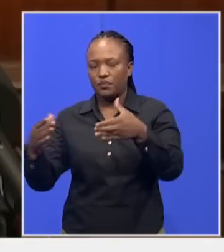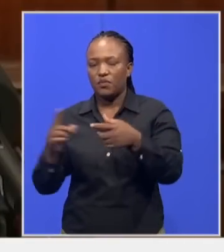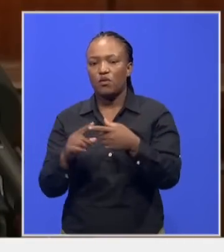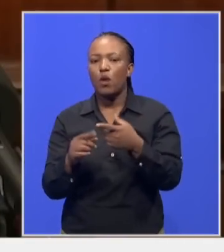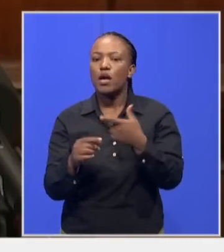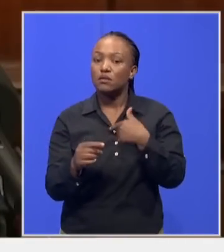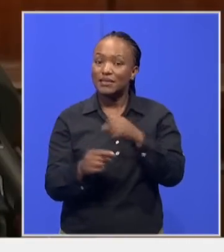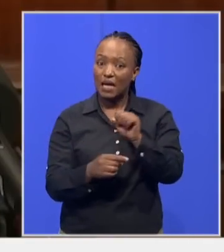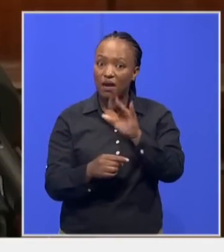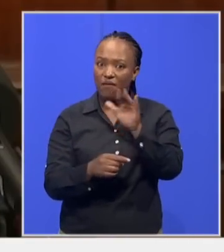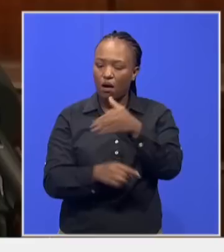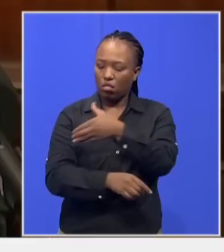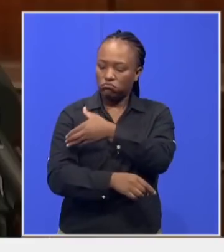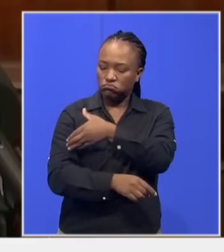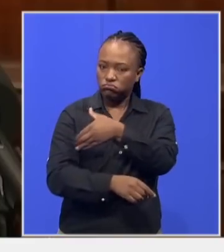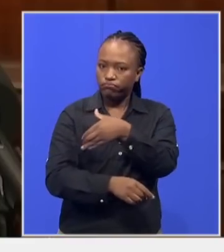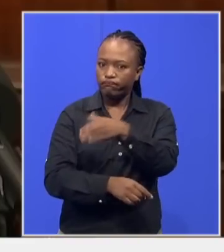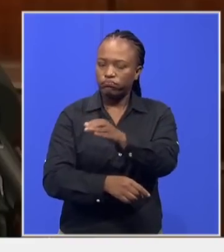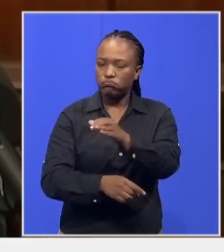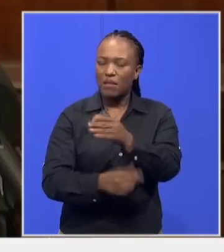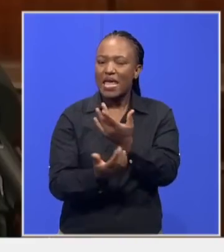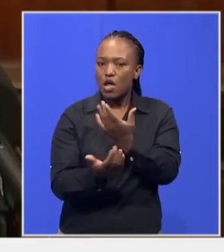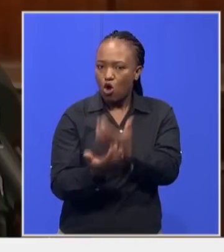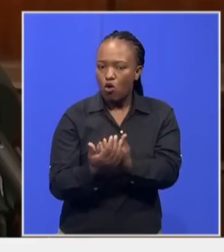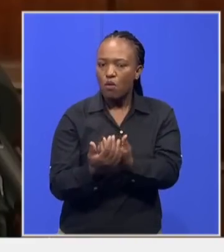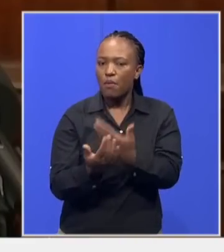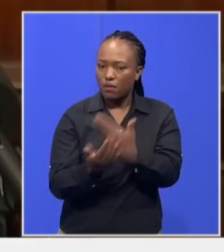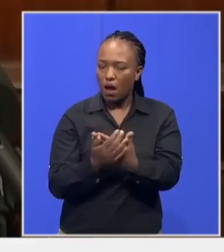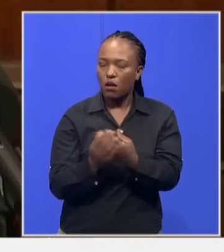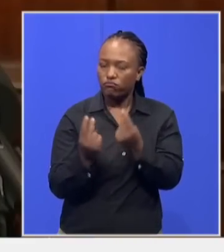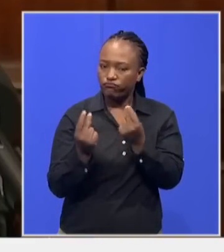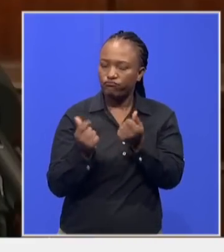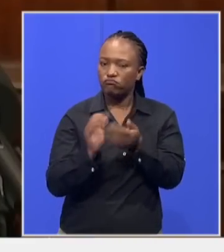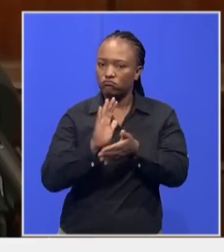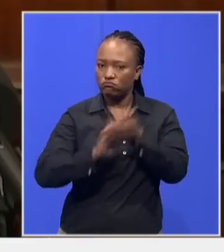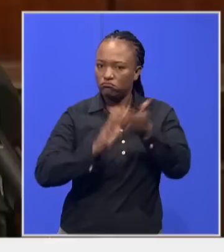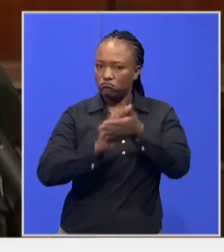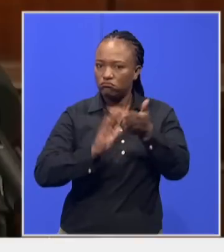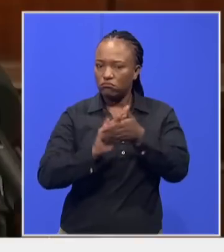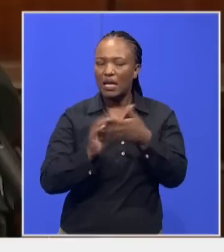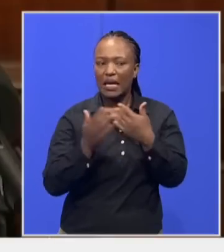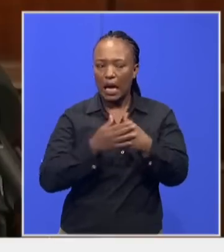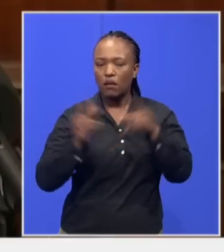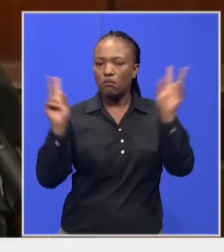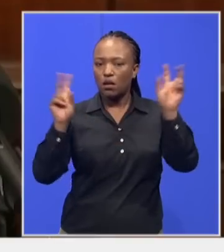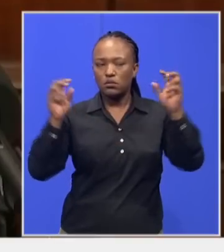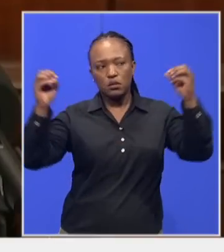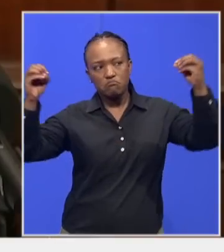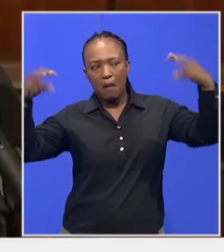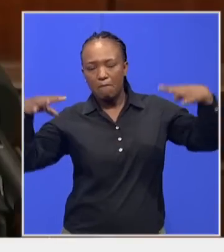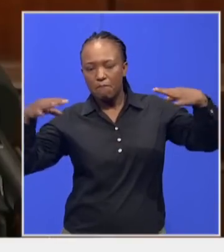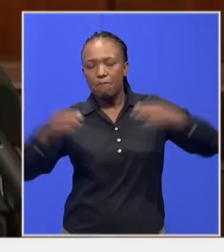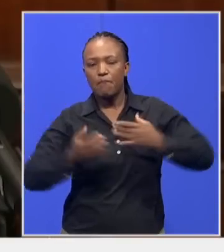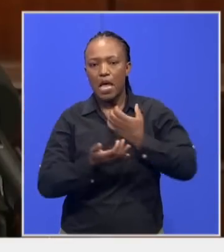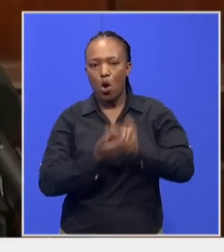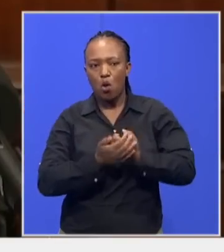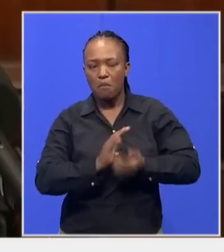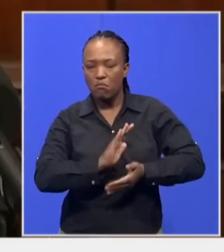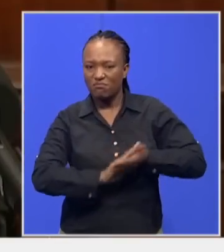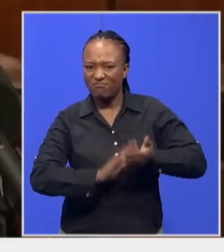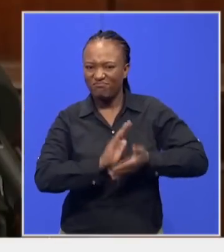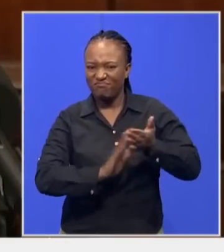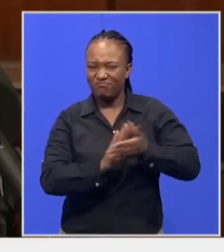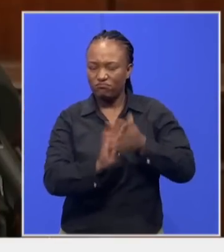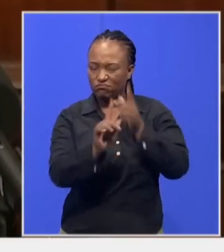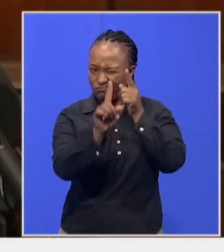said when I started, it is about the South Africa and her people, and by extension the economy. That's our conversation, and